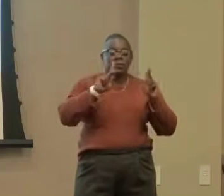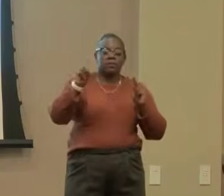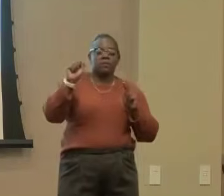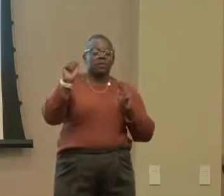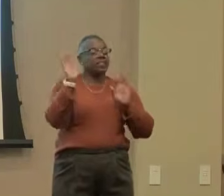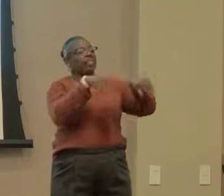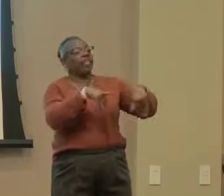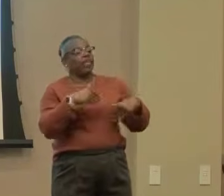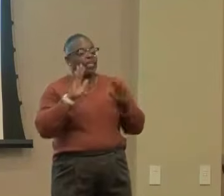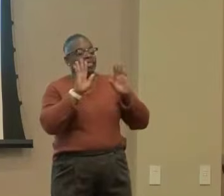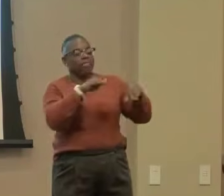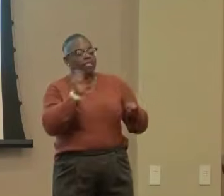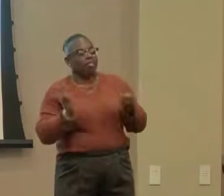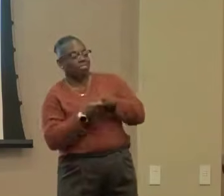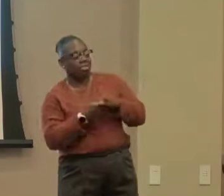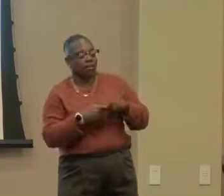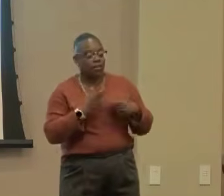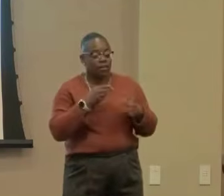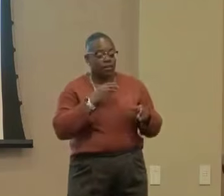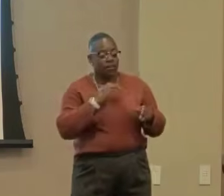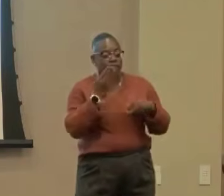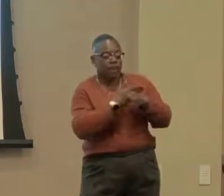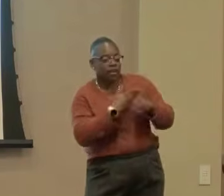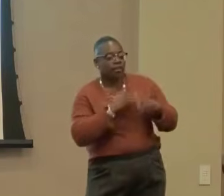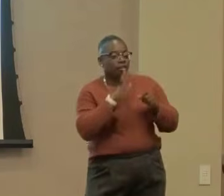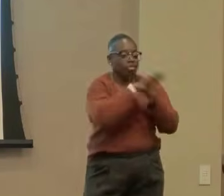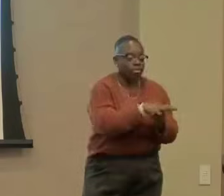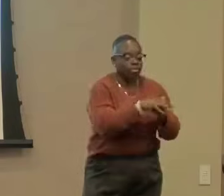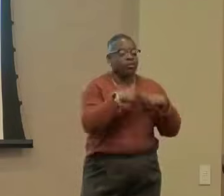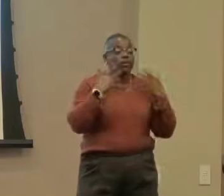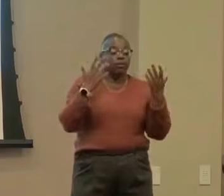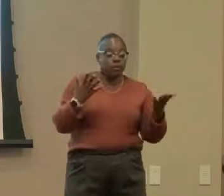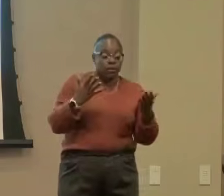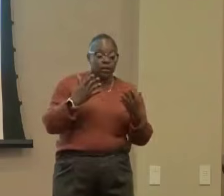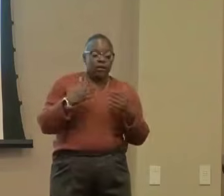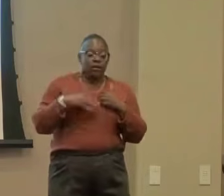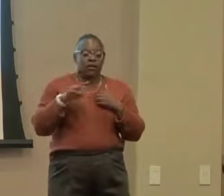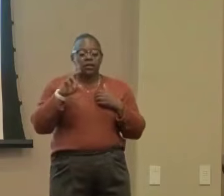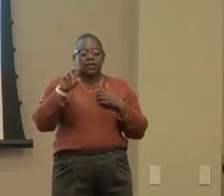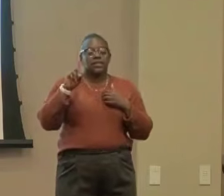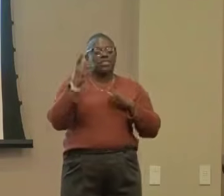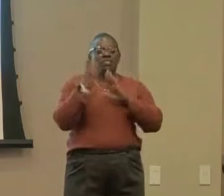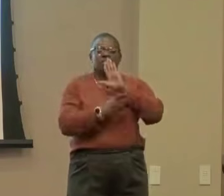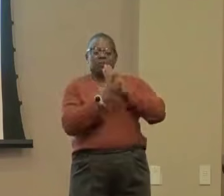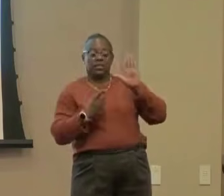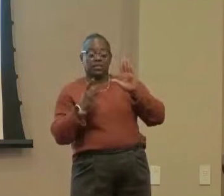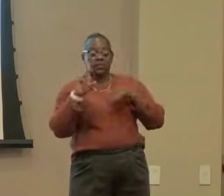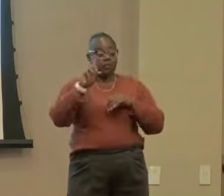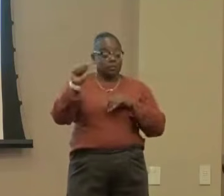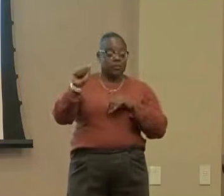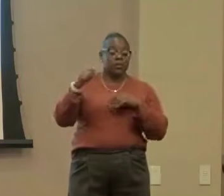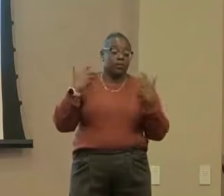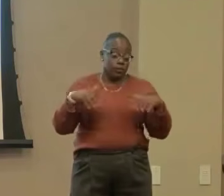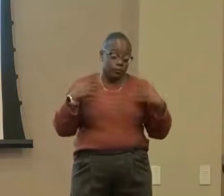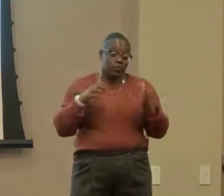not protected. It's used against them. I've experienced it myself. Some people label it as disability discrimination, and